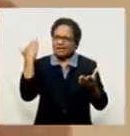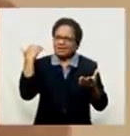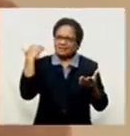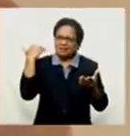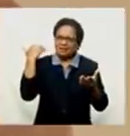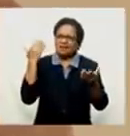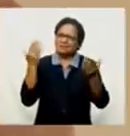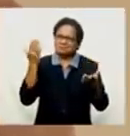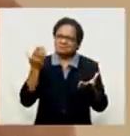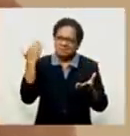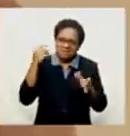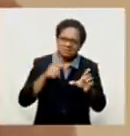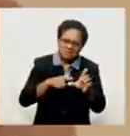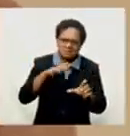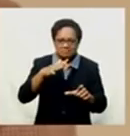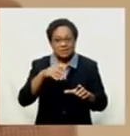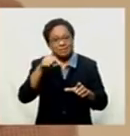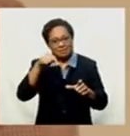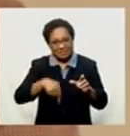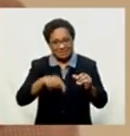year. And